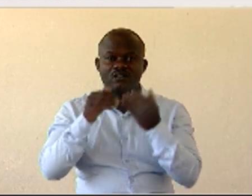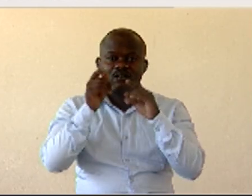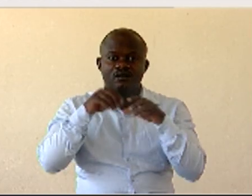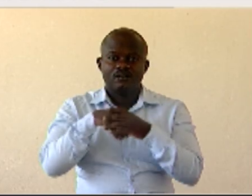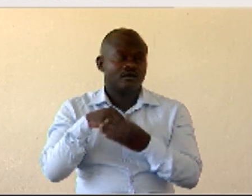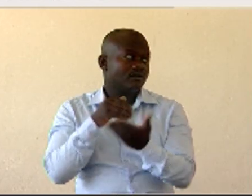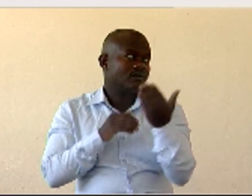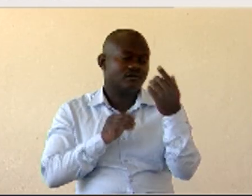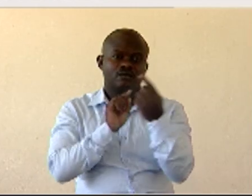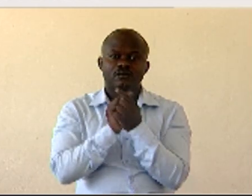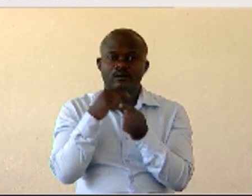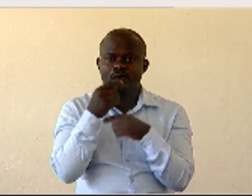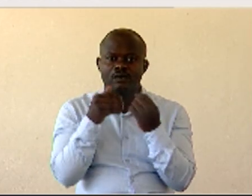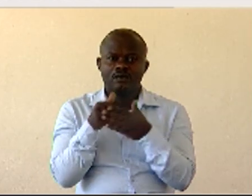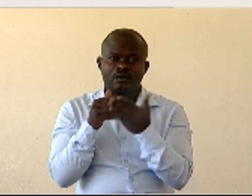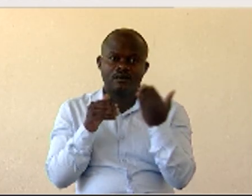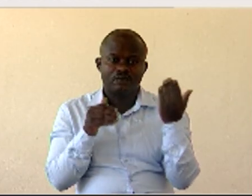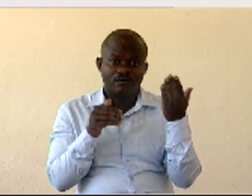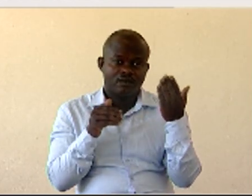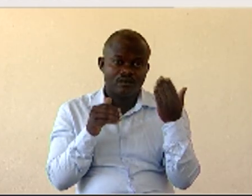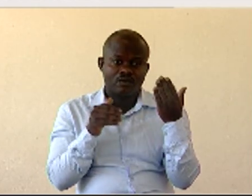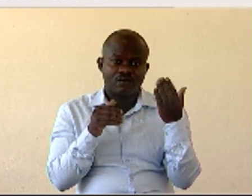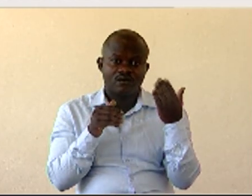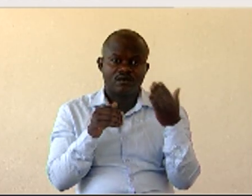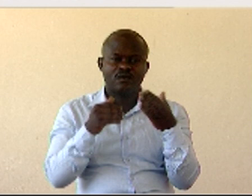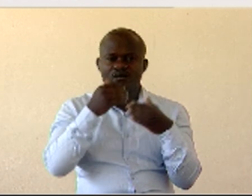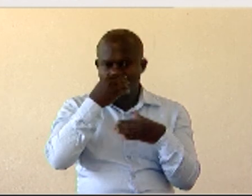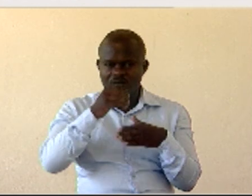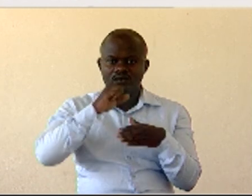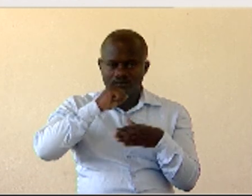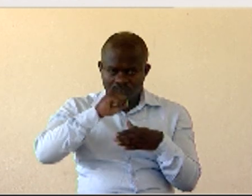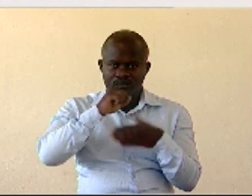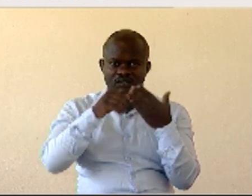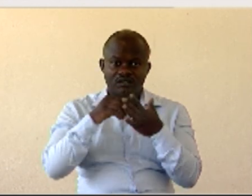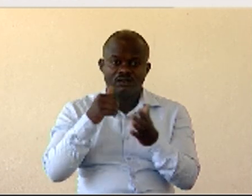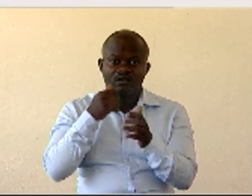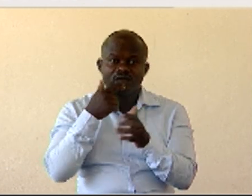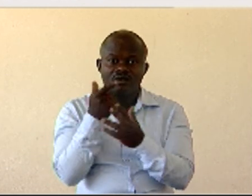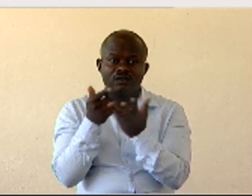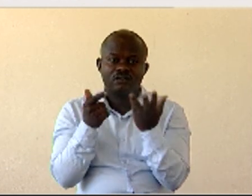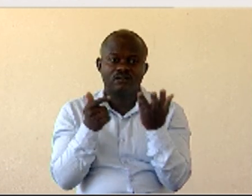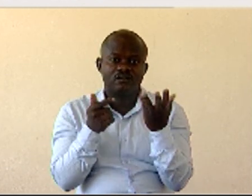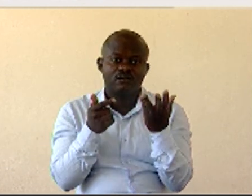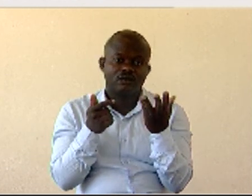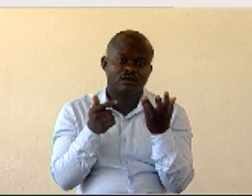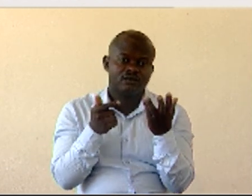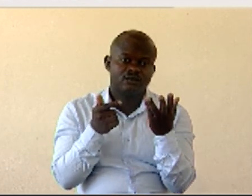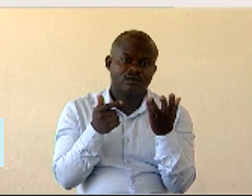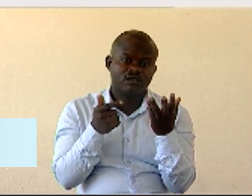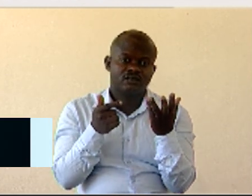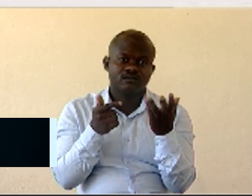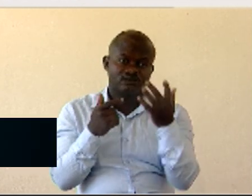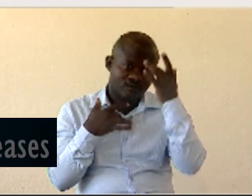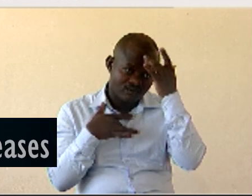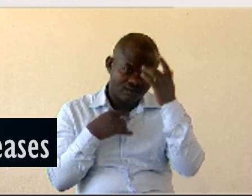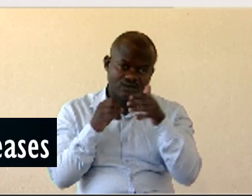contact with a person who was coughing, which disease are you likely to catch